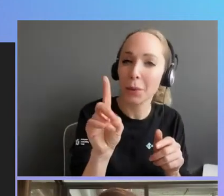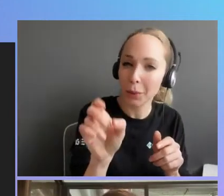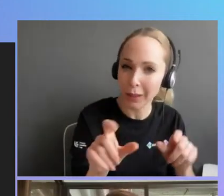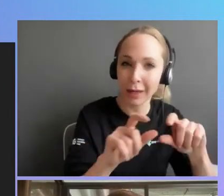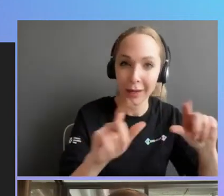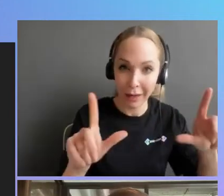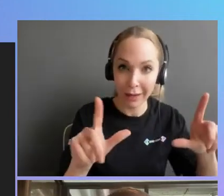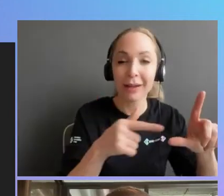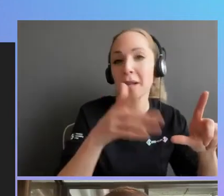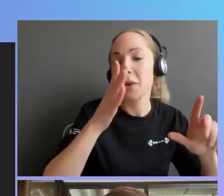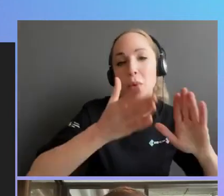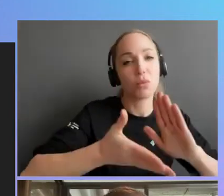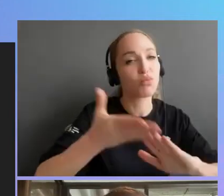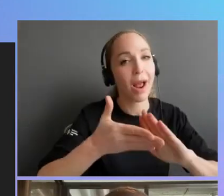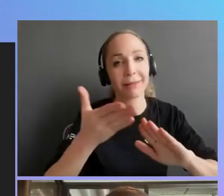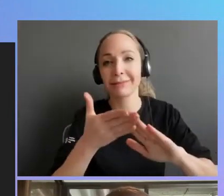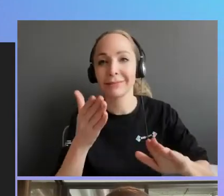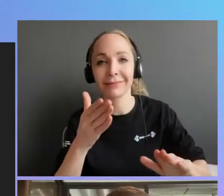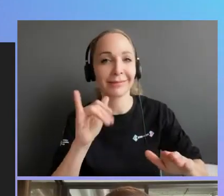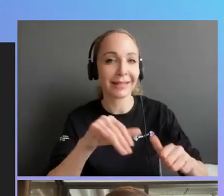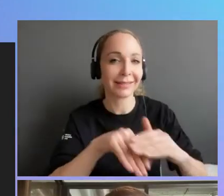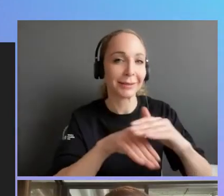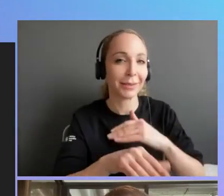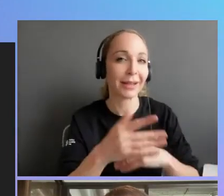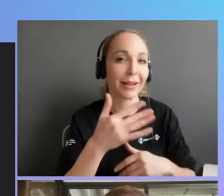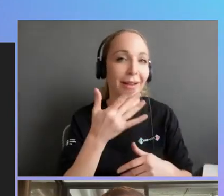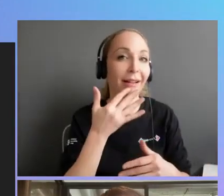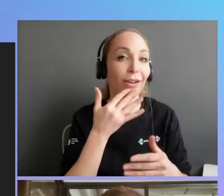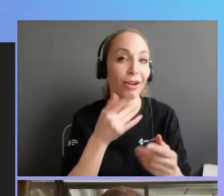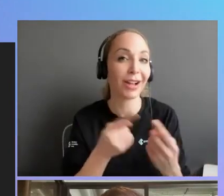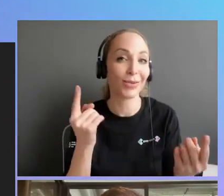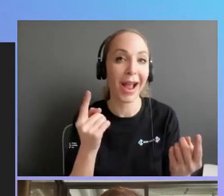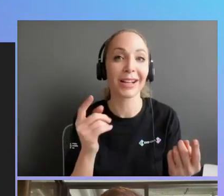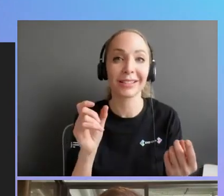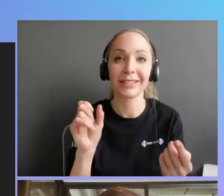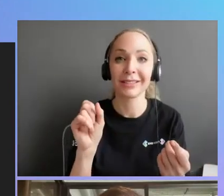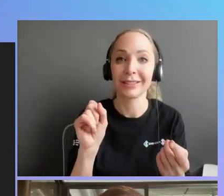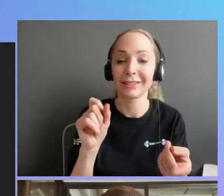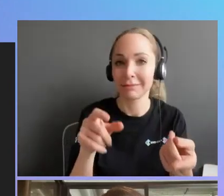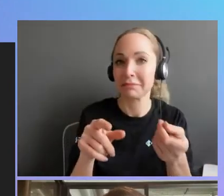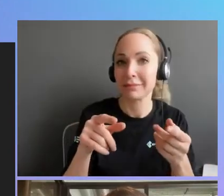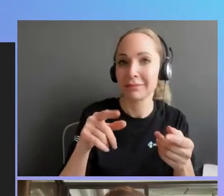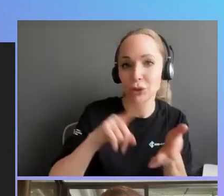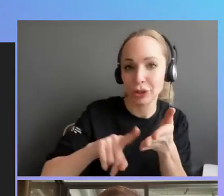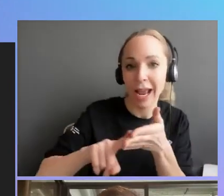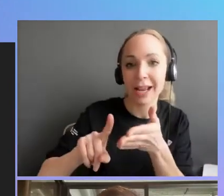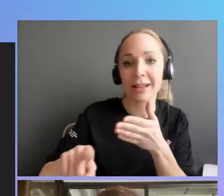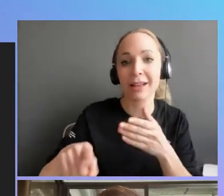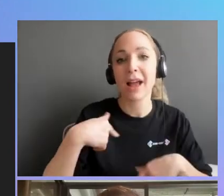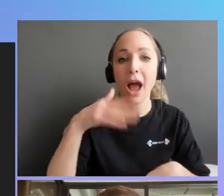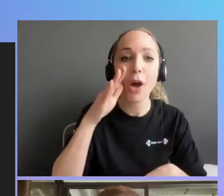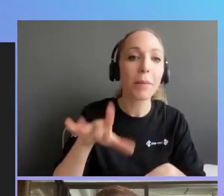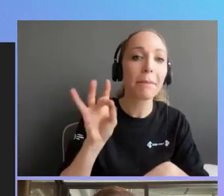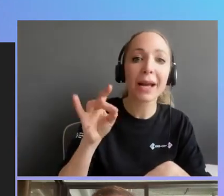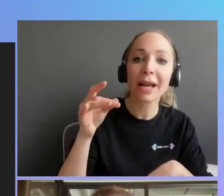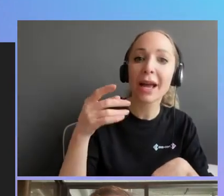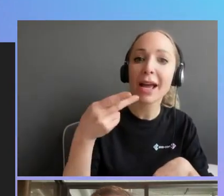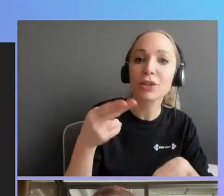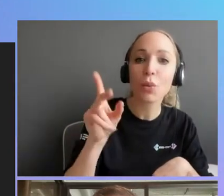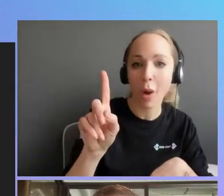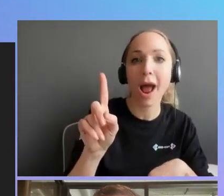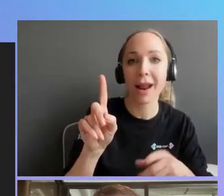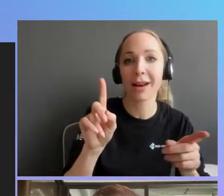an accessibility contrast check on it. So I'm just going to select the H1. It's actually black text on a white background, so I anticipate that being